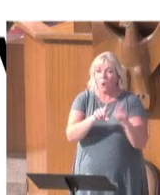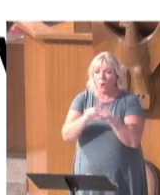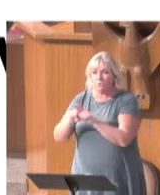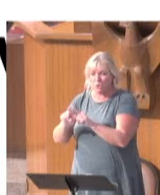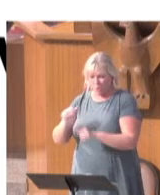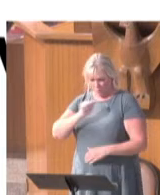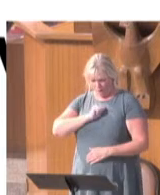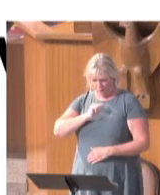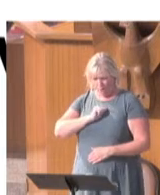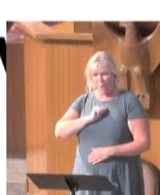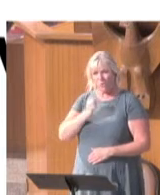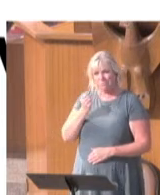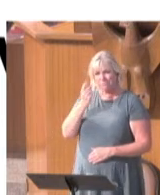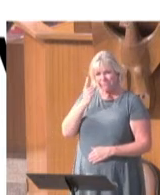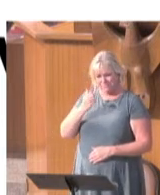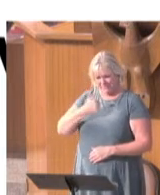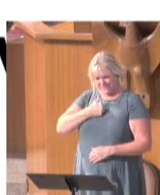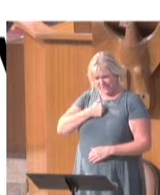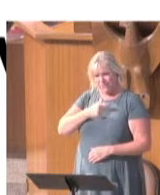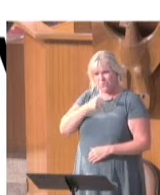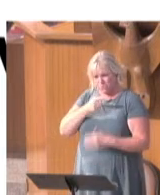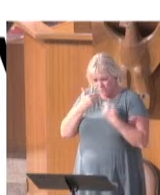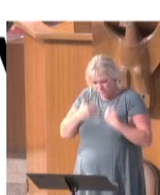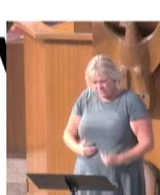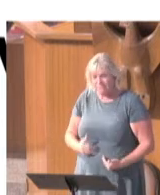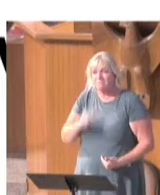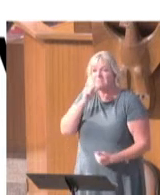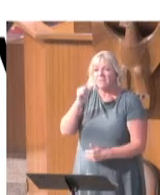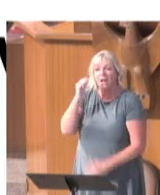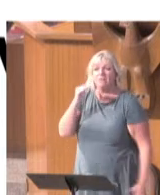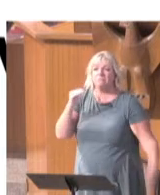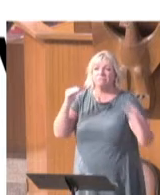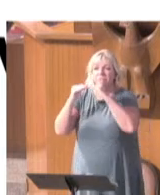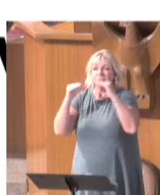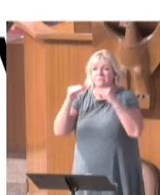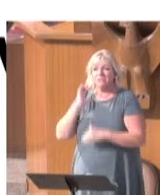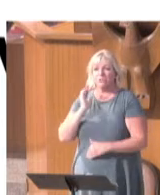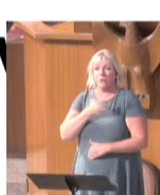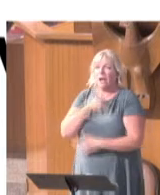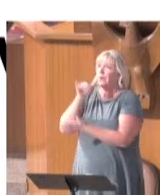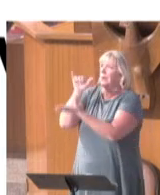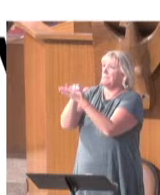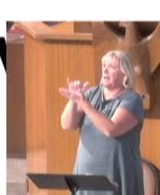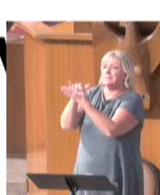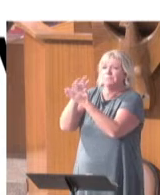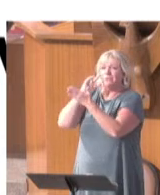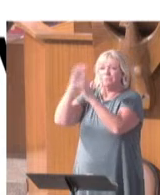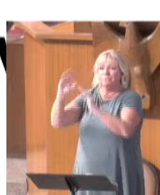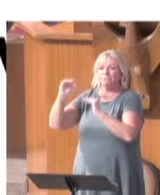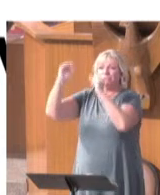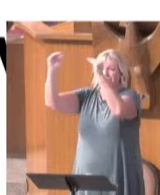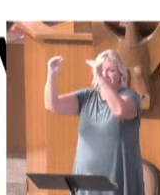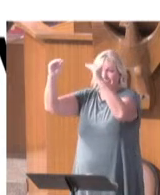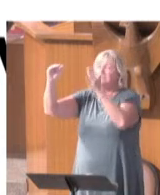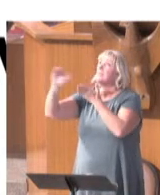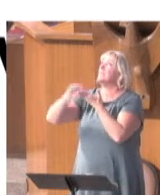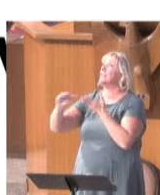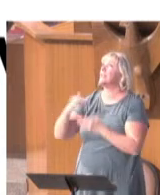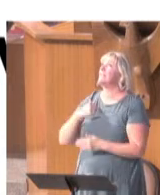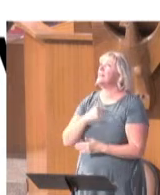own sense of self that does not measure up to our own impossible standards, forgive